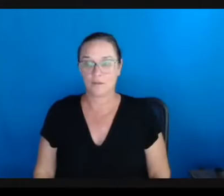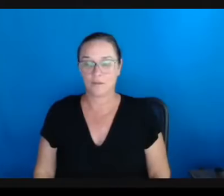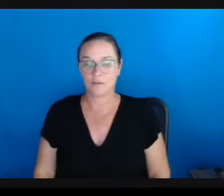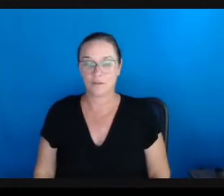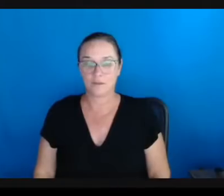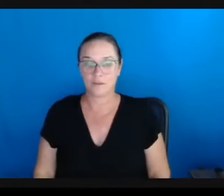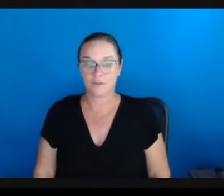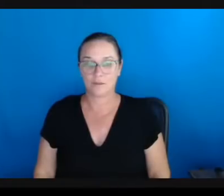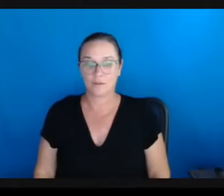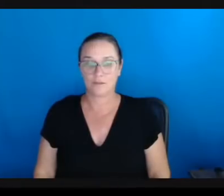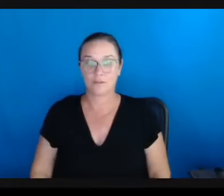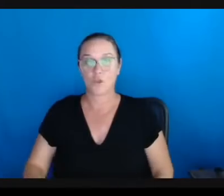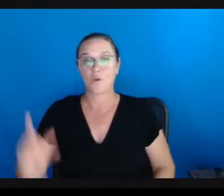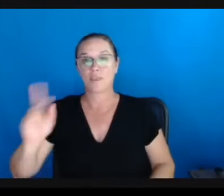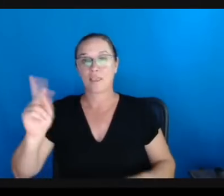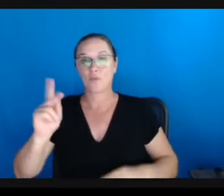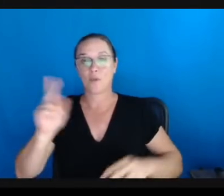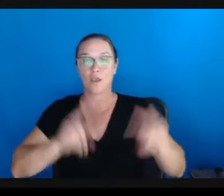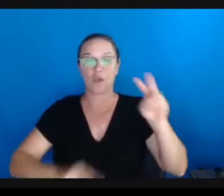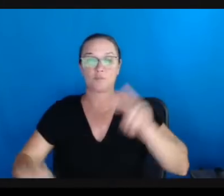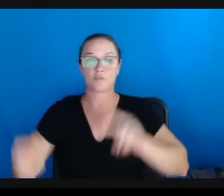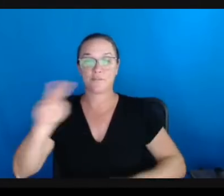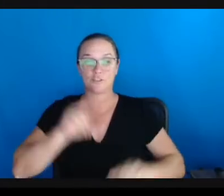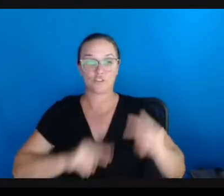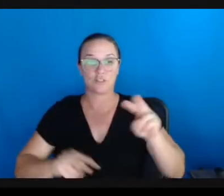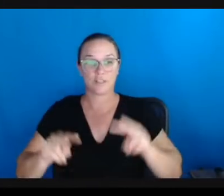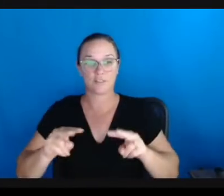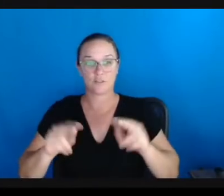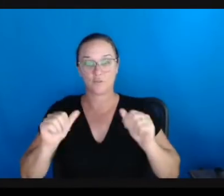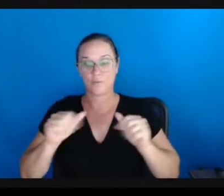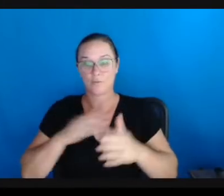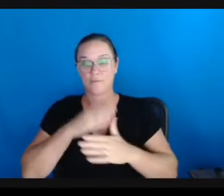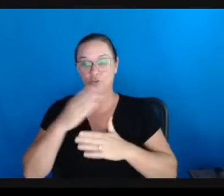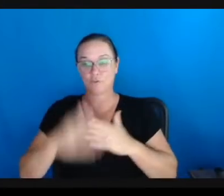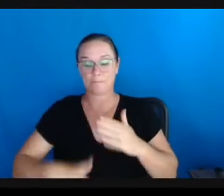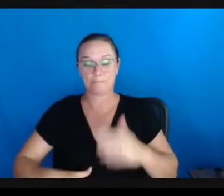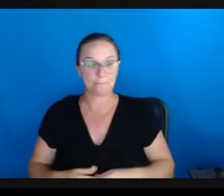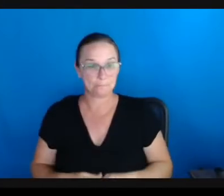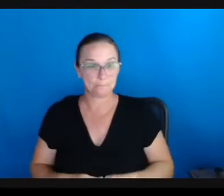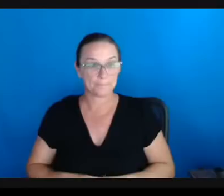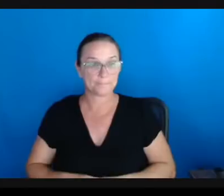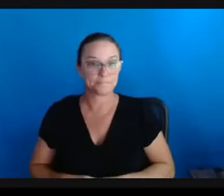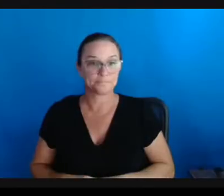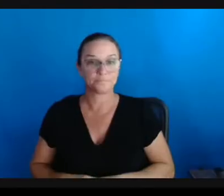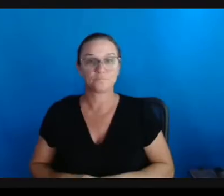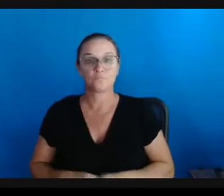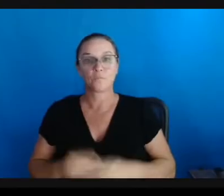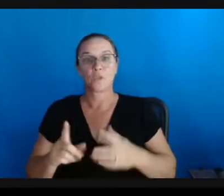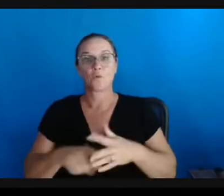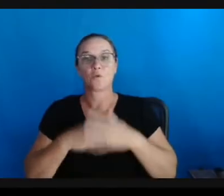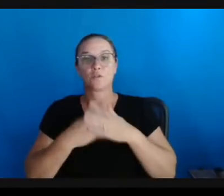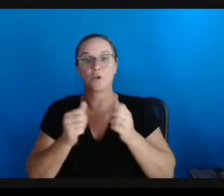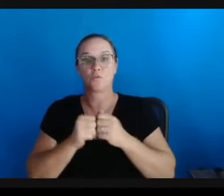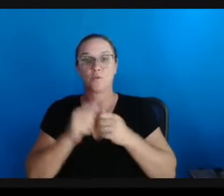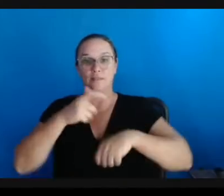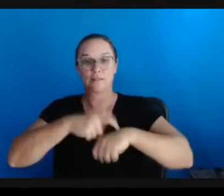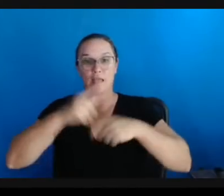our Kilauea observations to mostly wrap things up here. And we will start with some